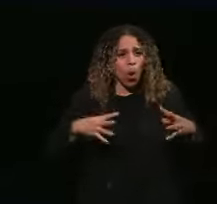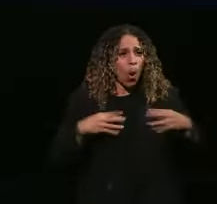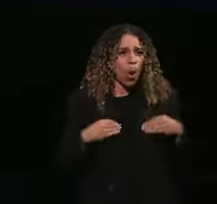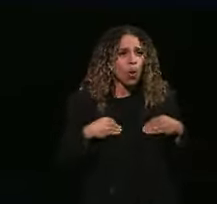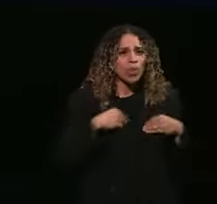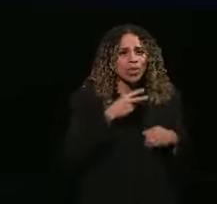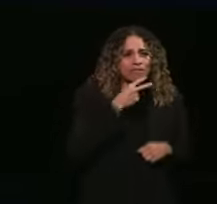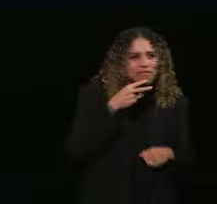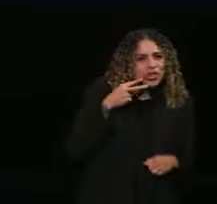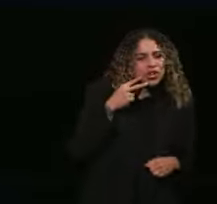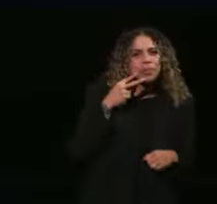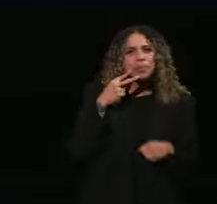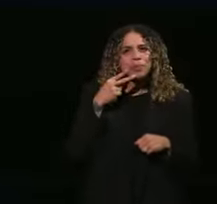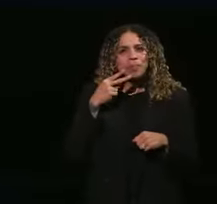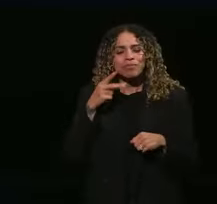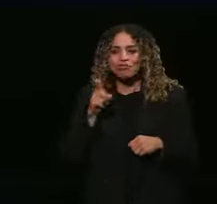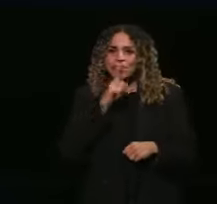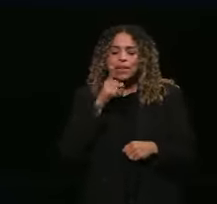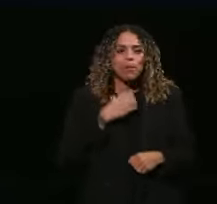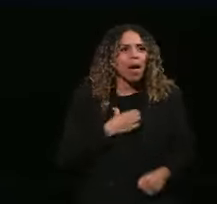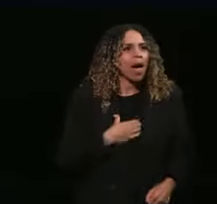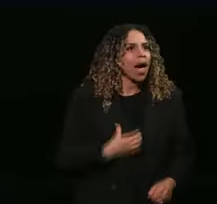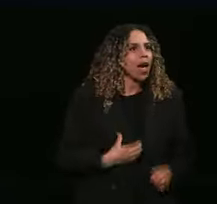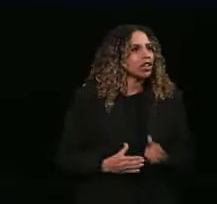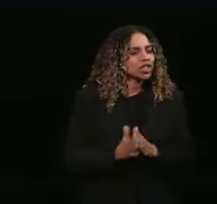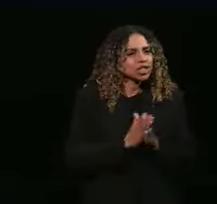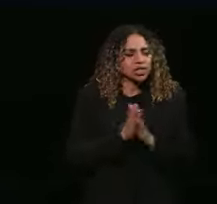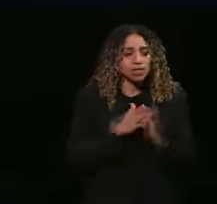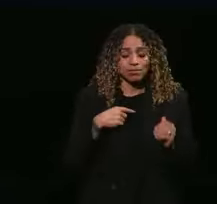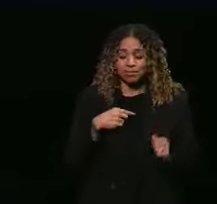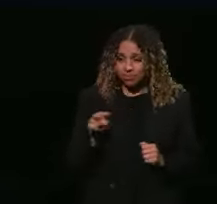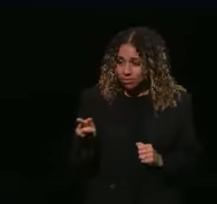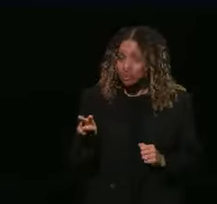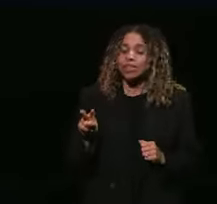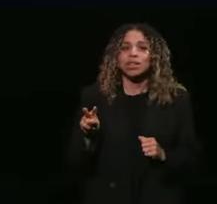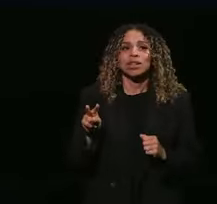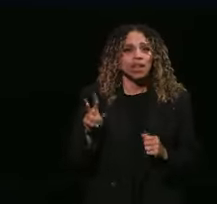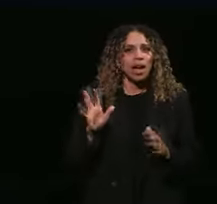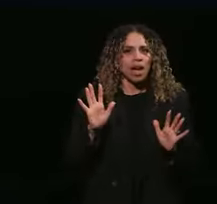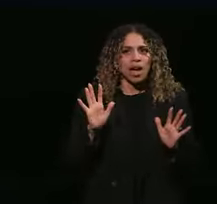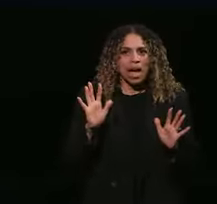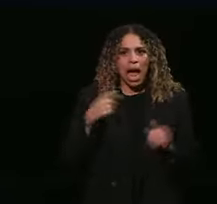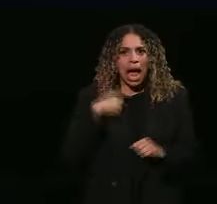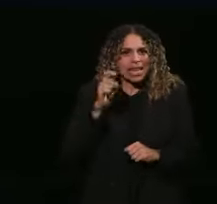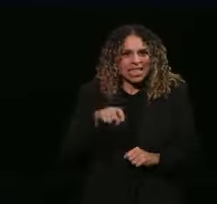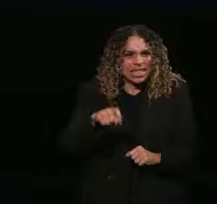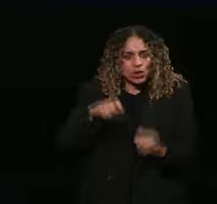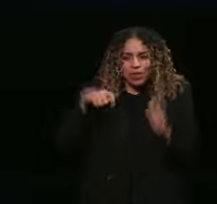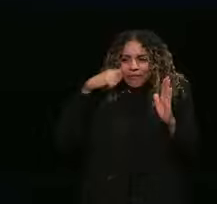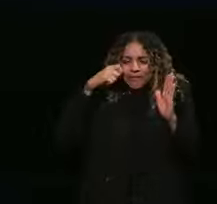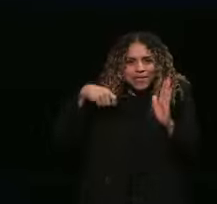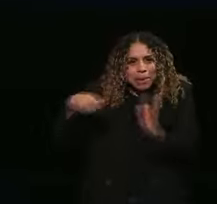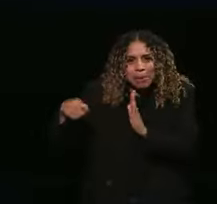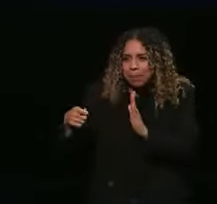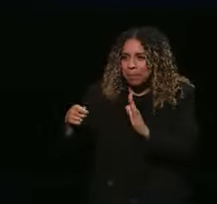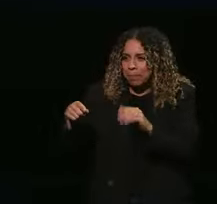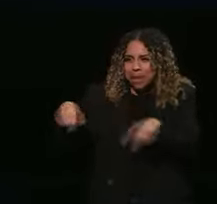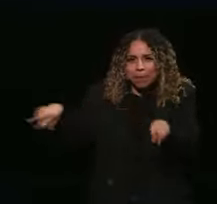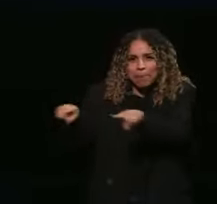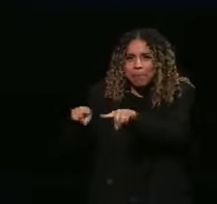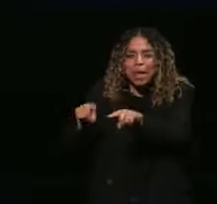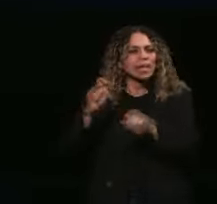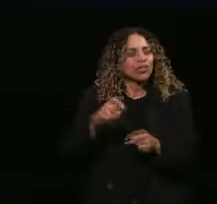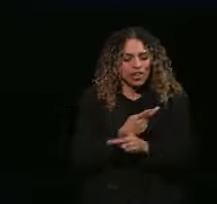way to talk, and they are very passionate. I mean, I was like, I need to film them. I need to figure out how to do